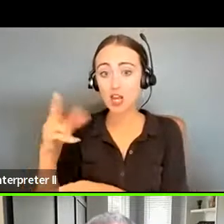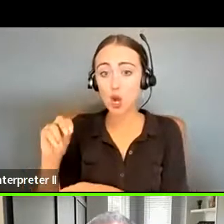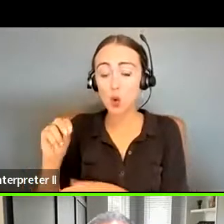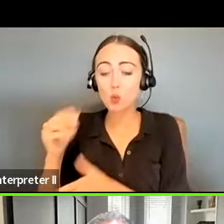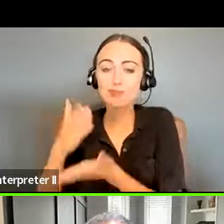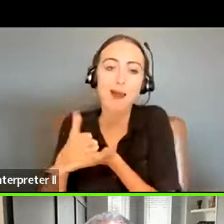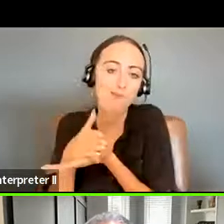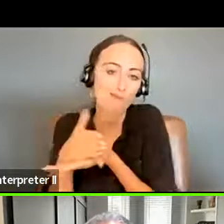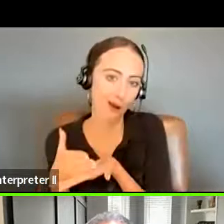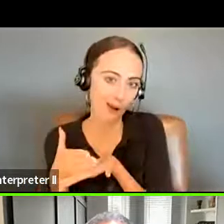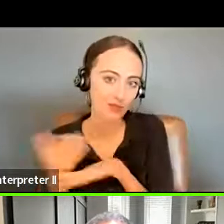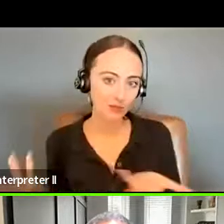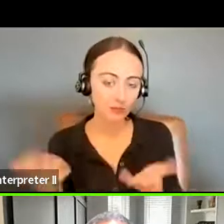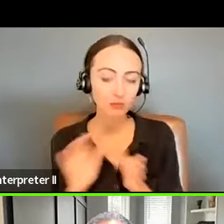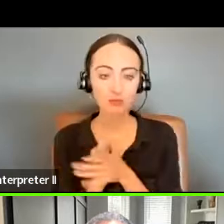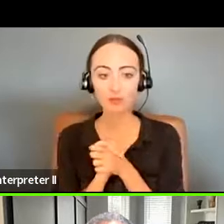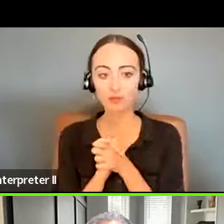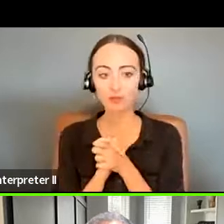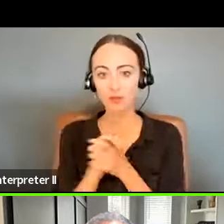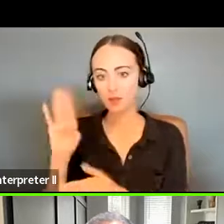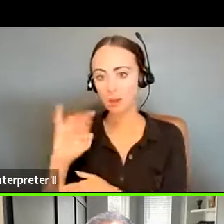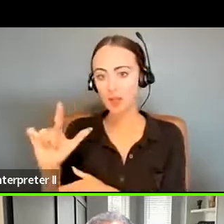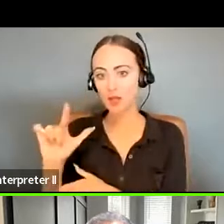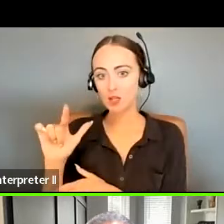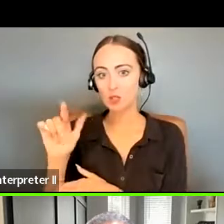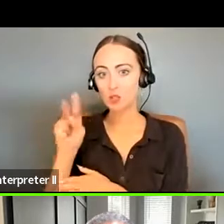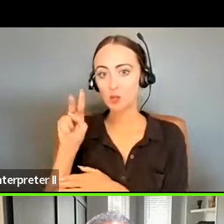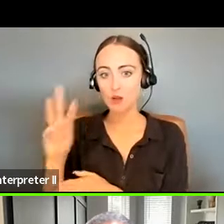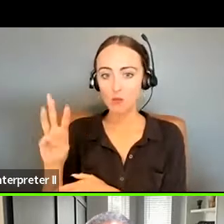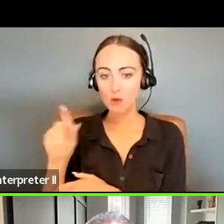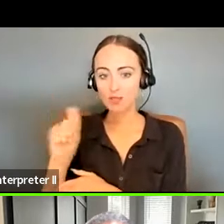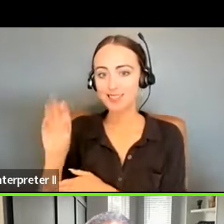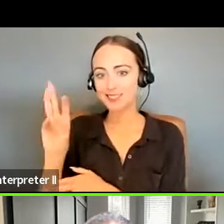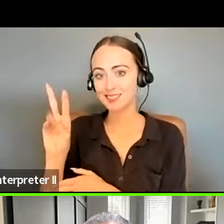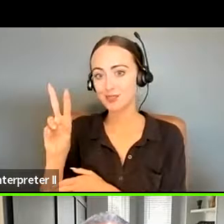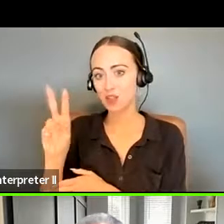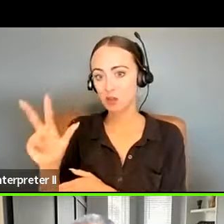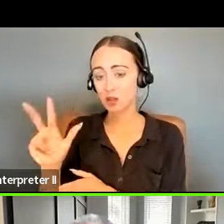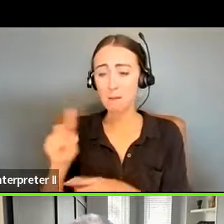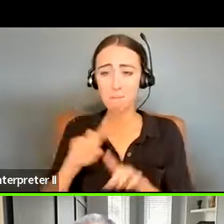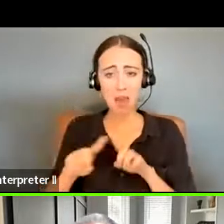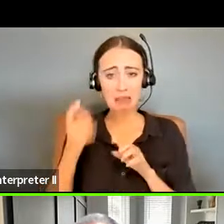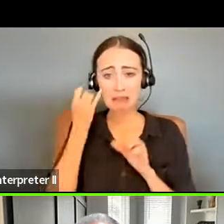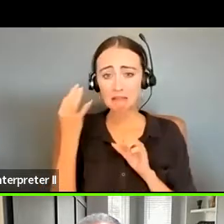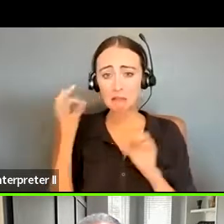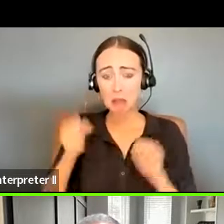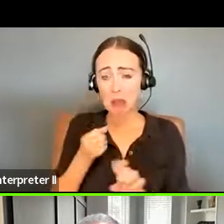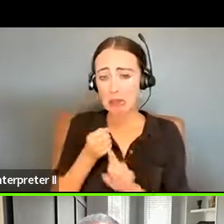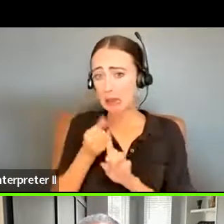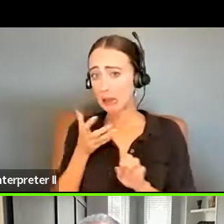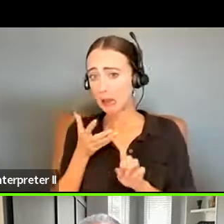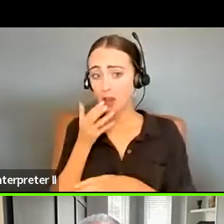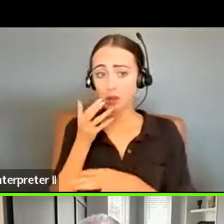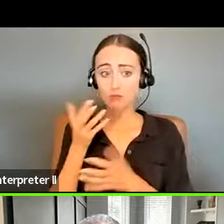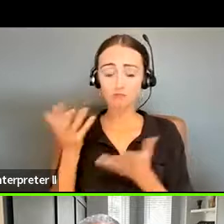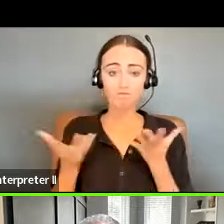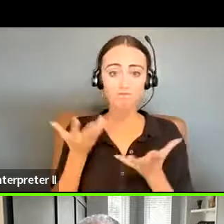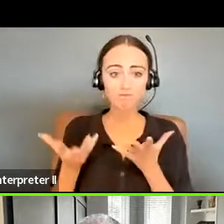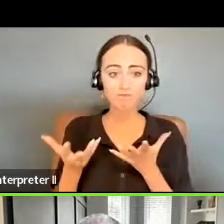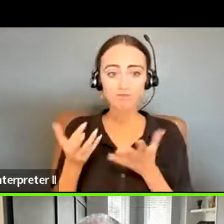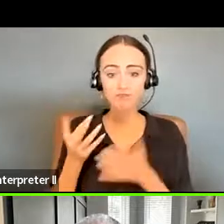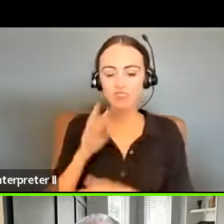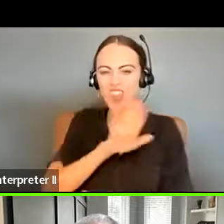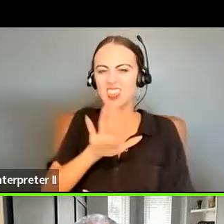portion of Bill 24-673, but I would love to hear if you could characterize